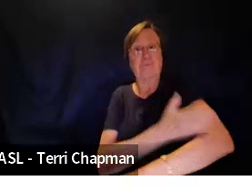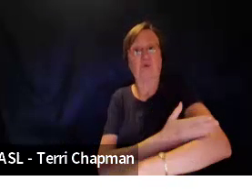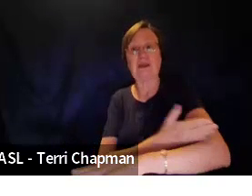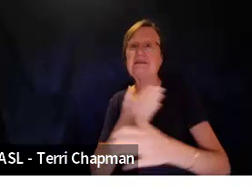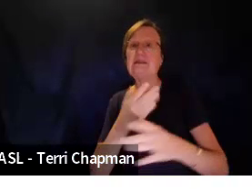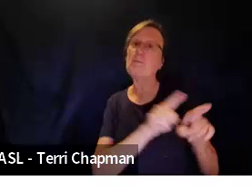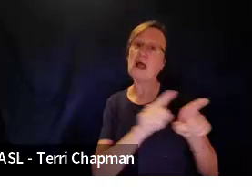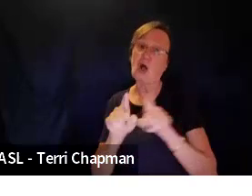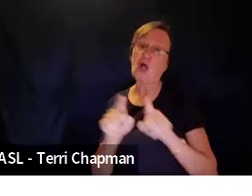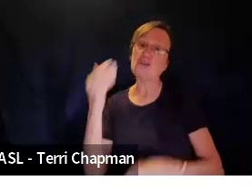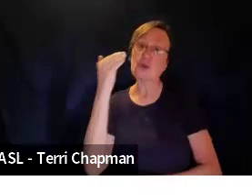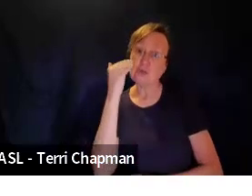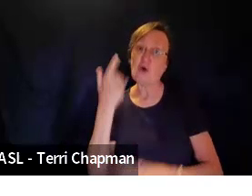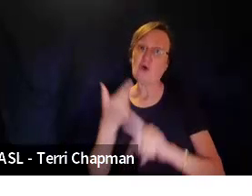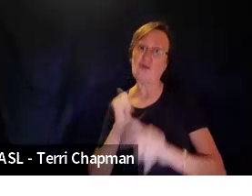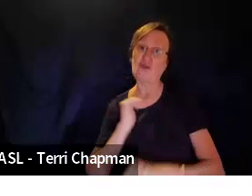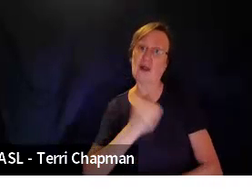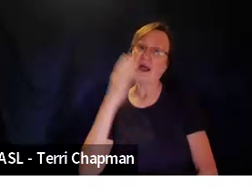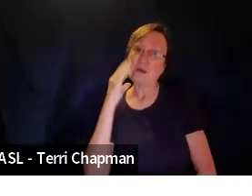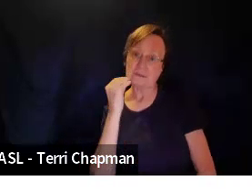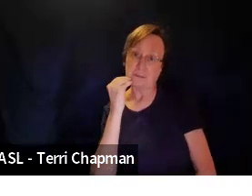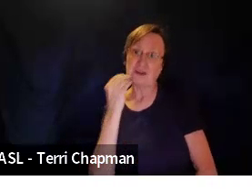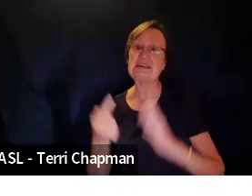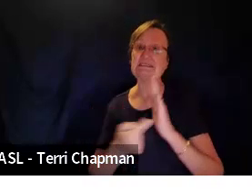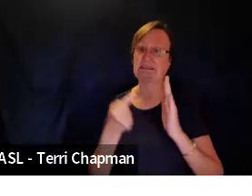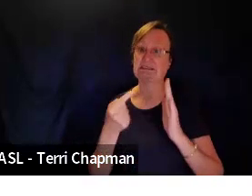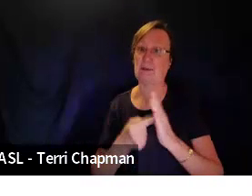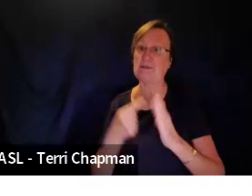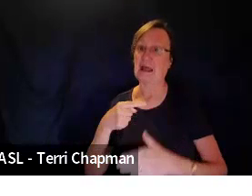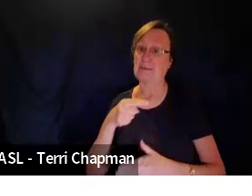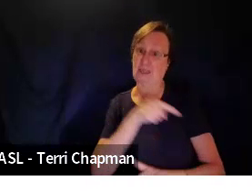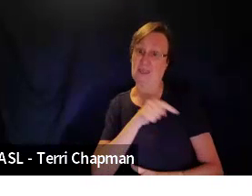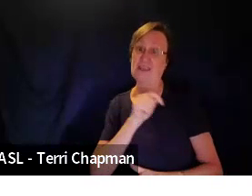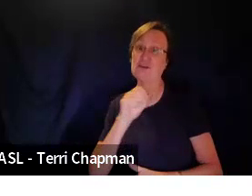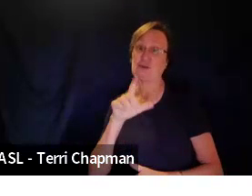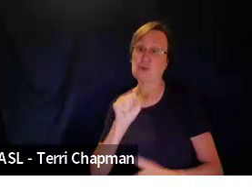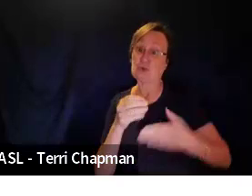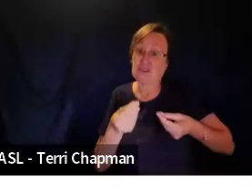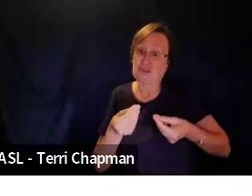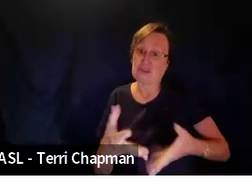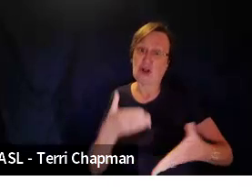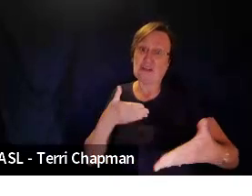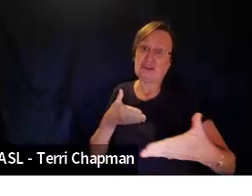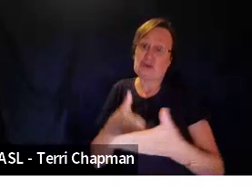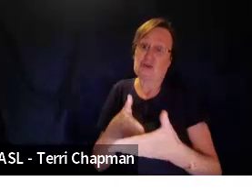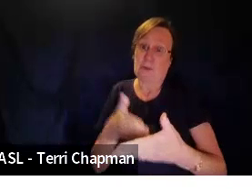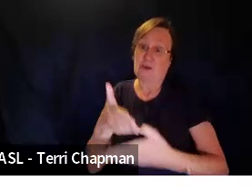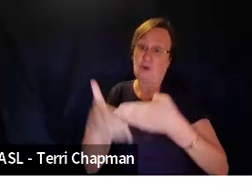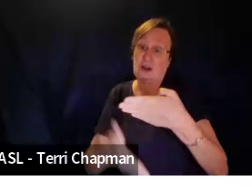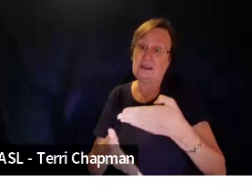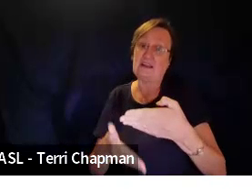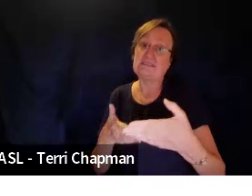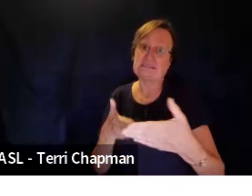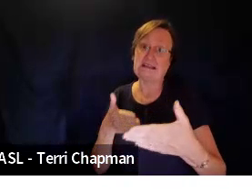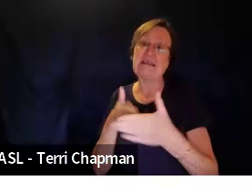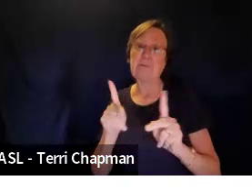also know, right, from our experience that sometimes they might lead to discriminatory outcomes against people with